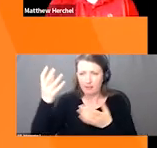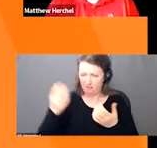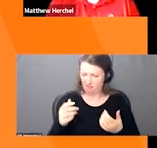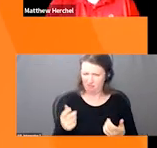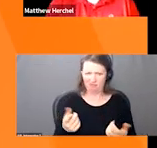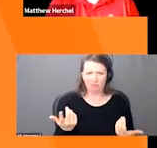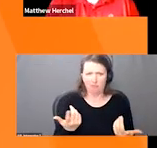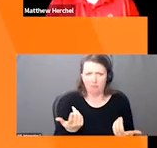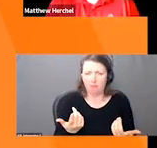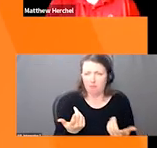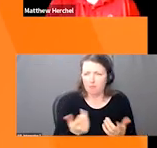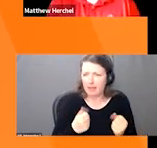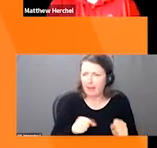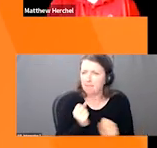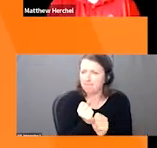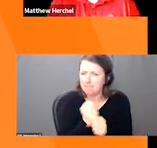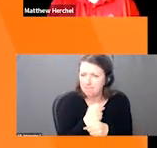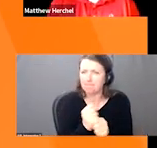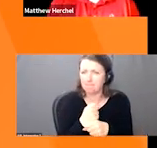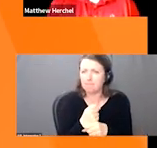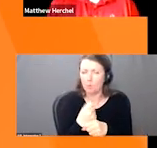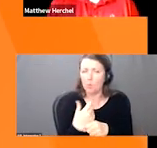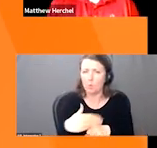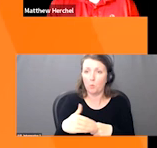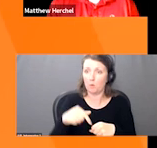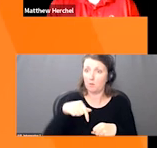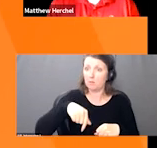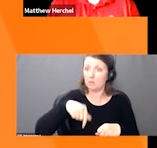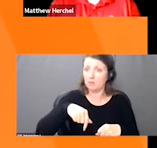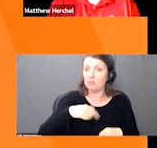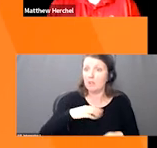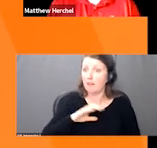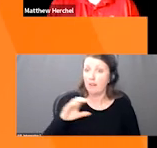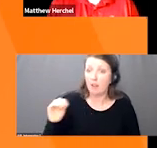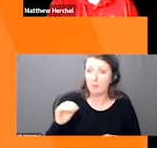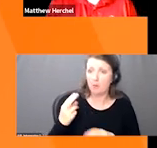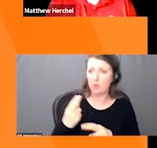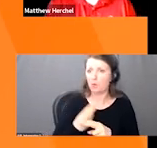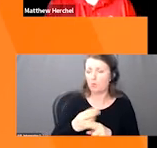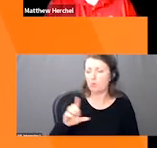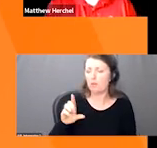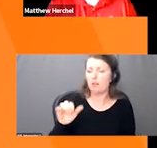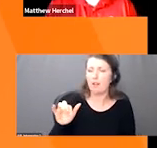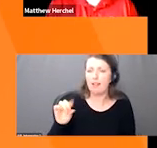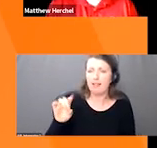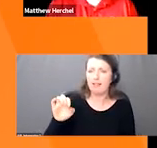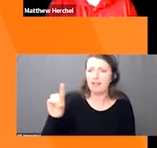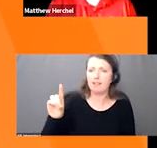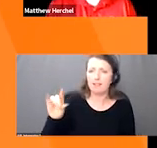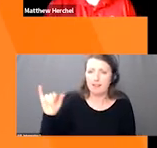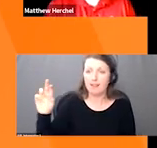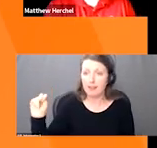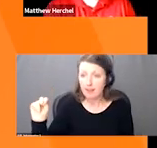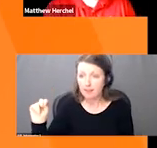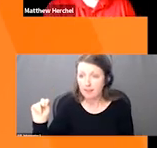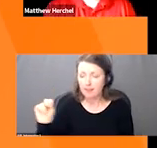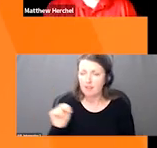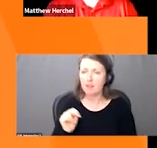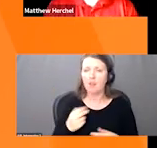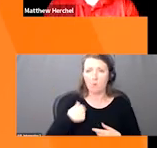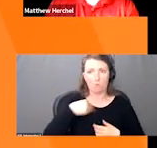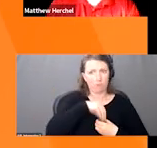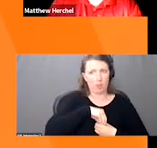world, we use LinkedIn quite heavily. It doesn't fall within one of our primary service offerings, so we use it internally as a